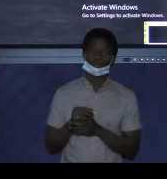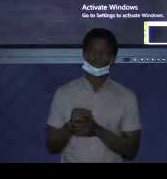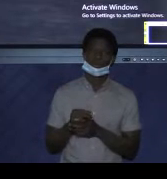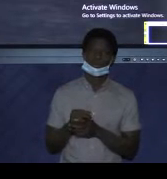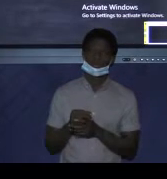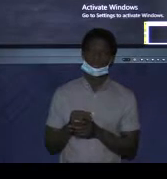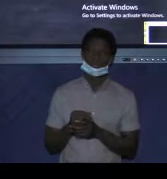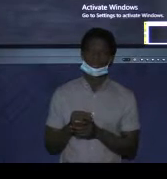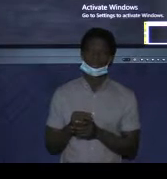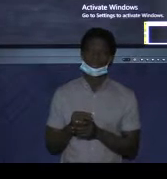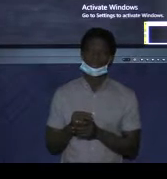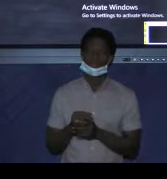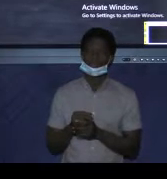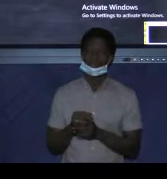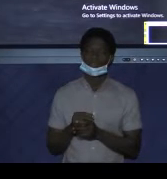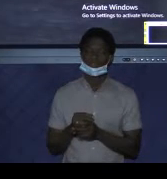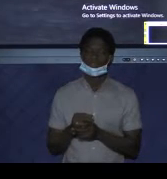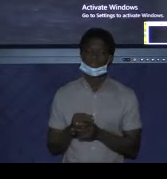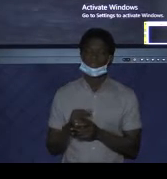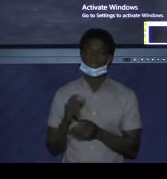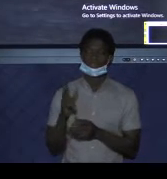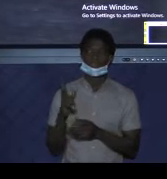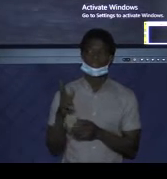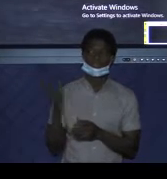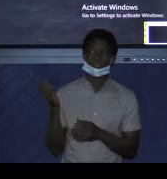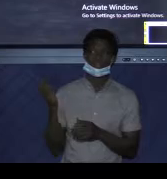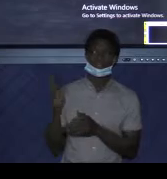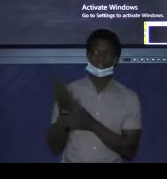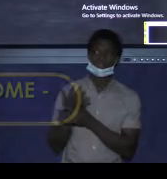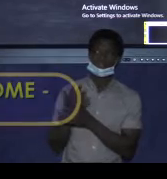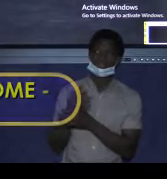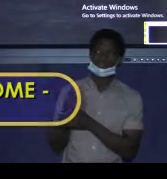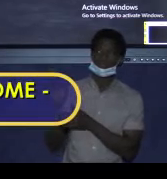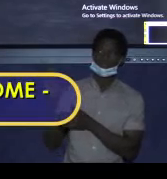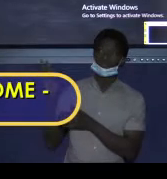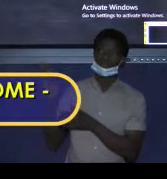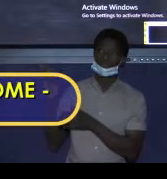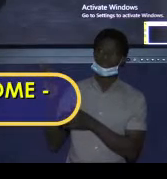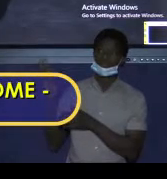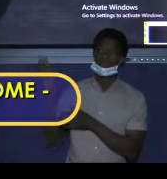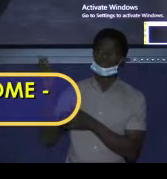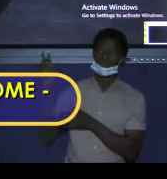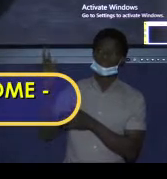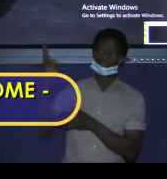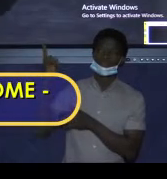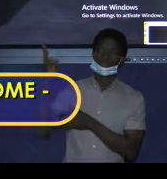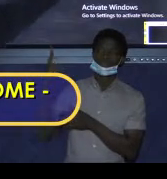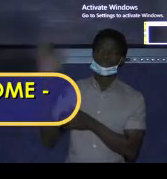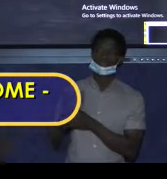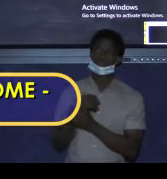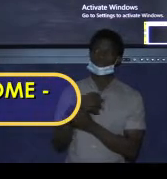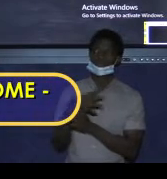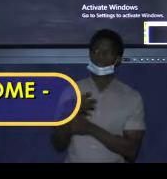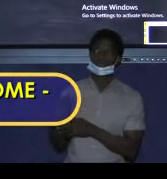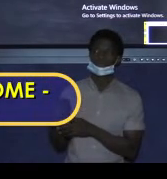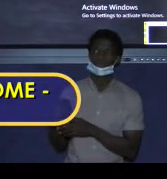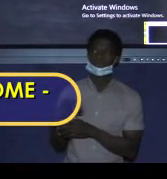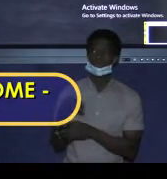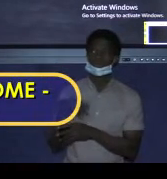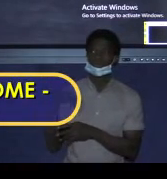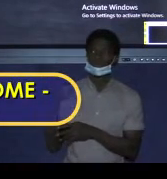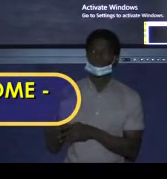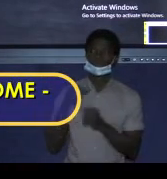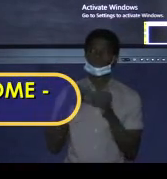have... Pick a wipe in here. 3 goes here, 1, and 3 goes here, 2,